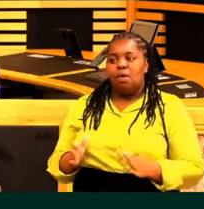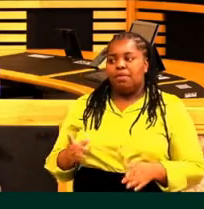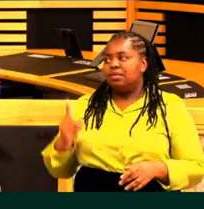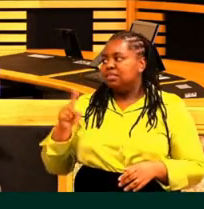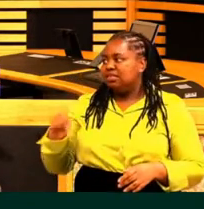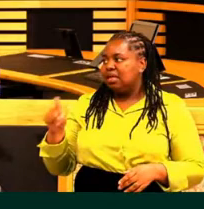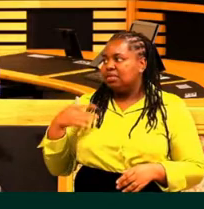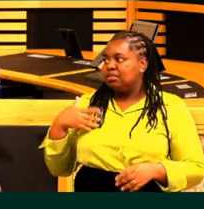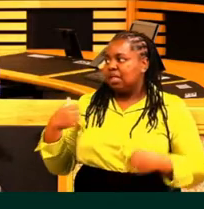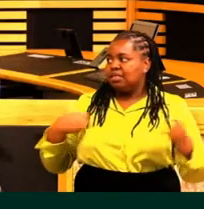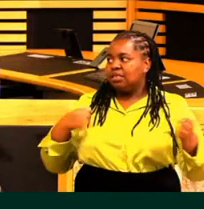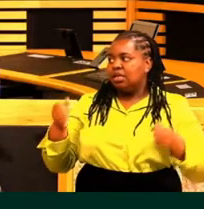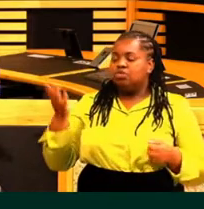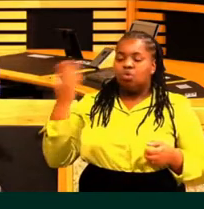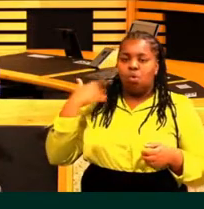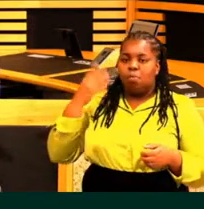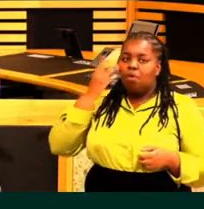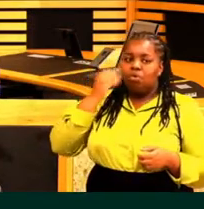yes